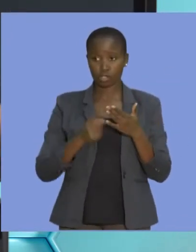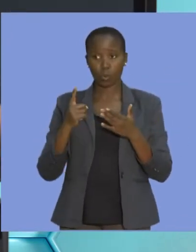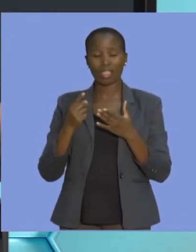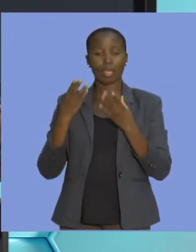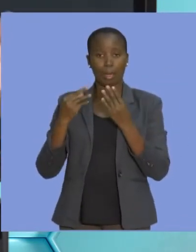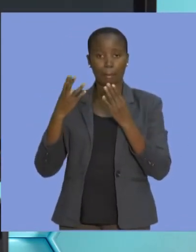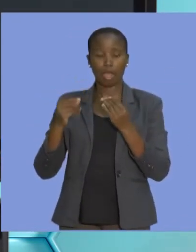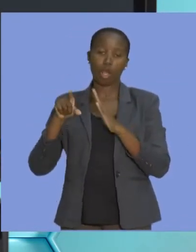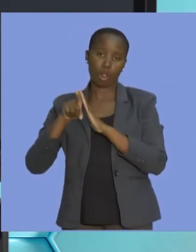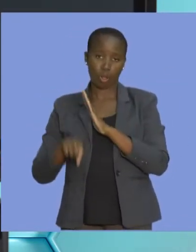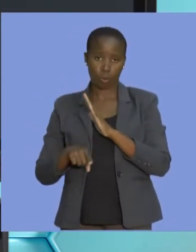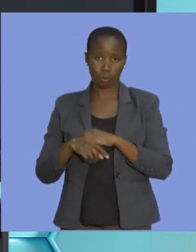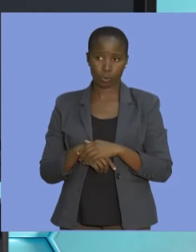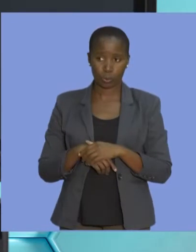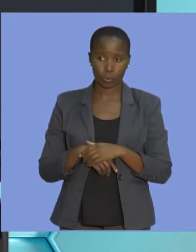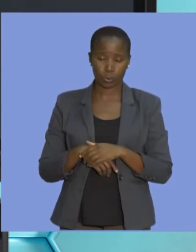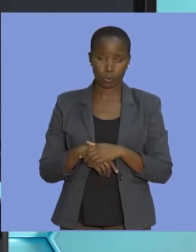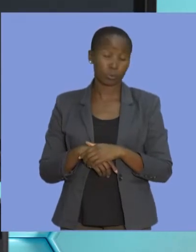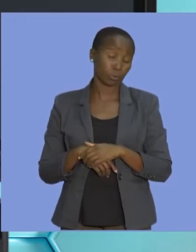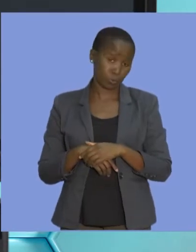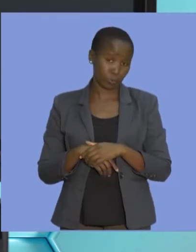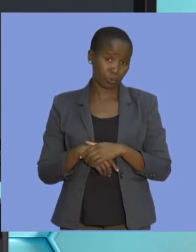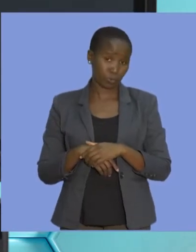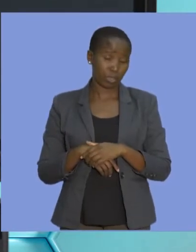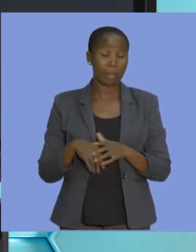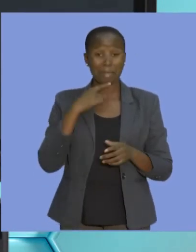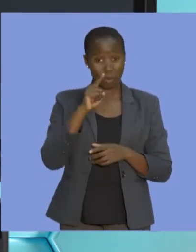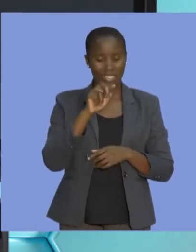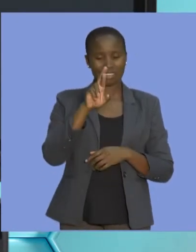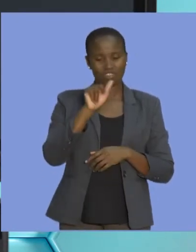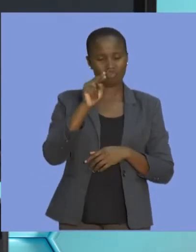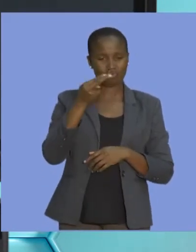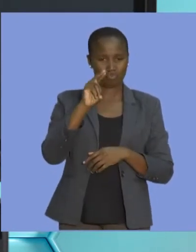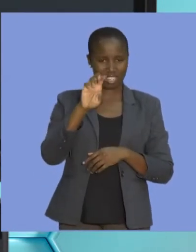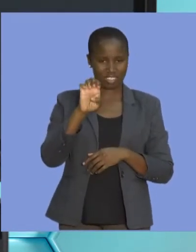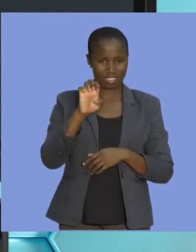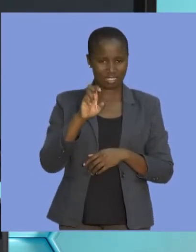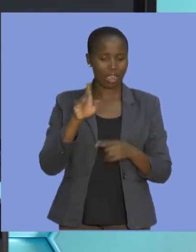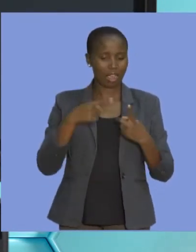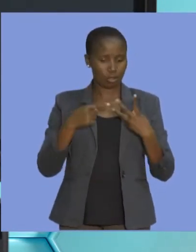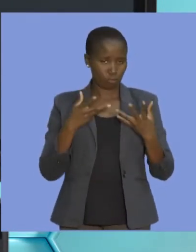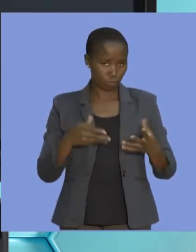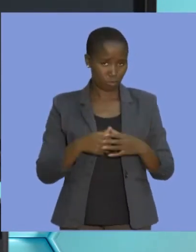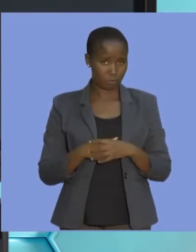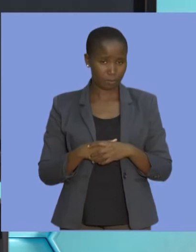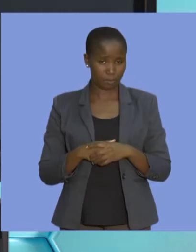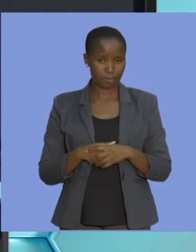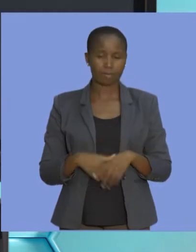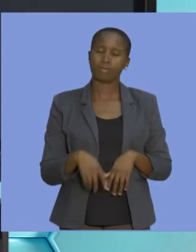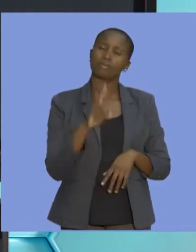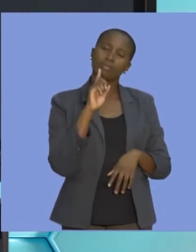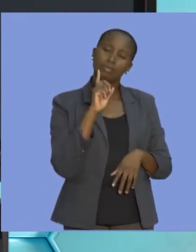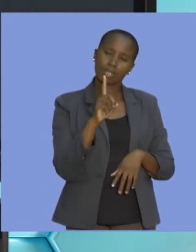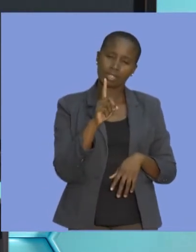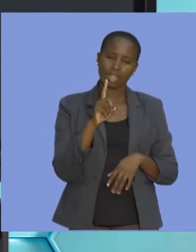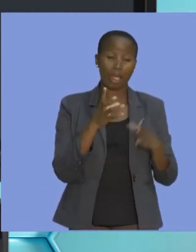minus the lowest or minimum. Okay. But the highest